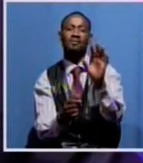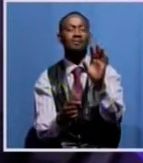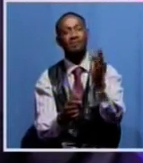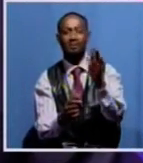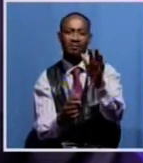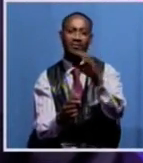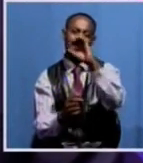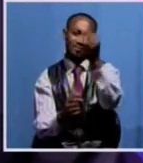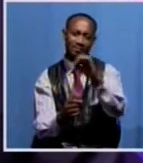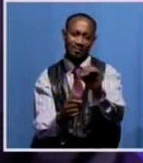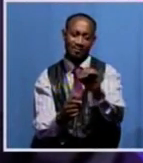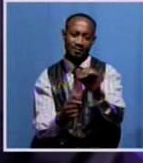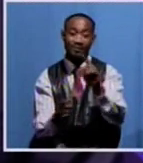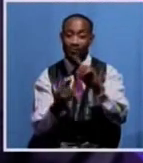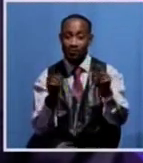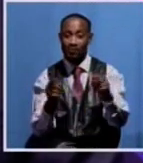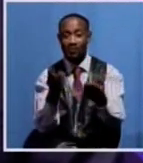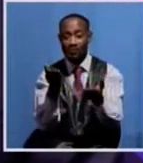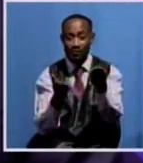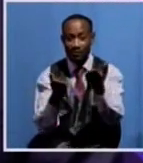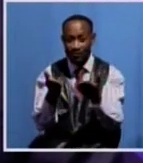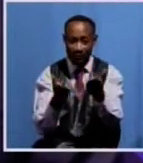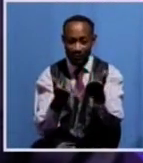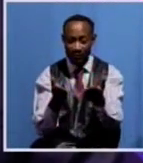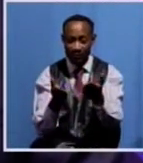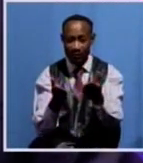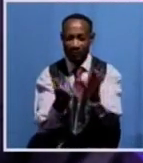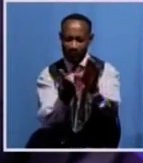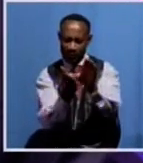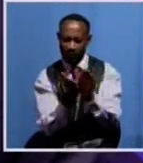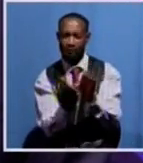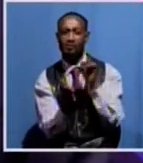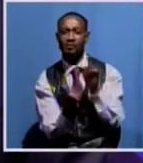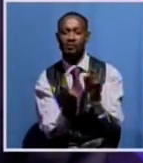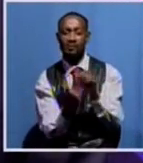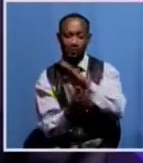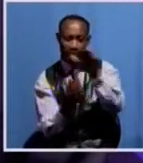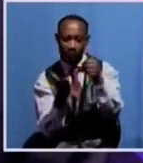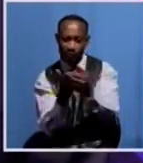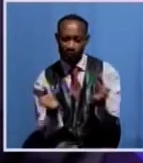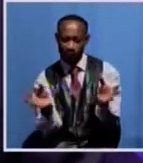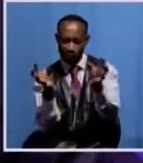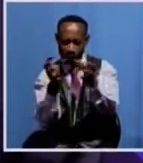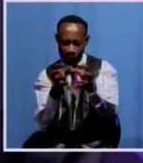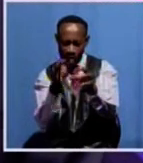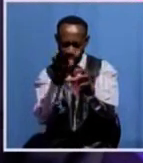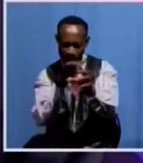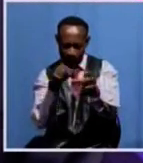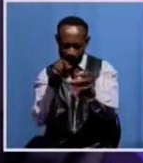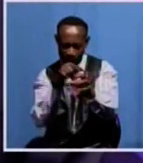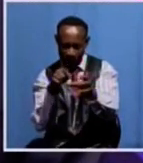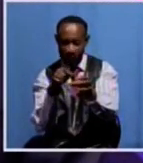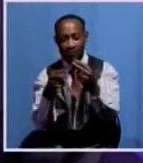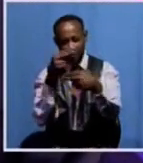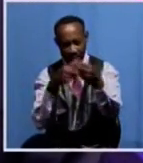amortization, which is meaning the servicing of the principal components of the debt. So if you put all those things together, the president is right. What's left is pretty close to